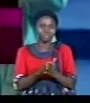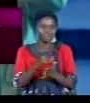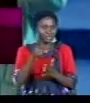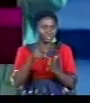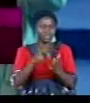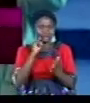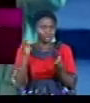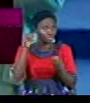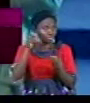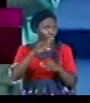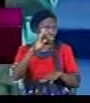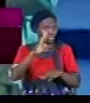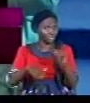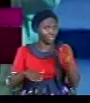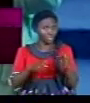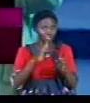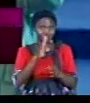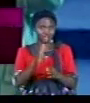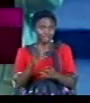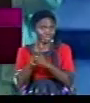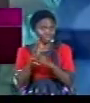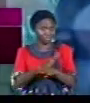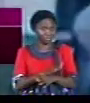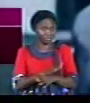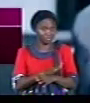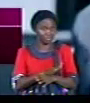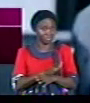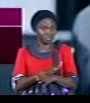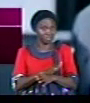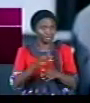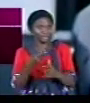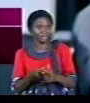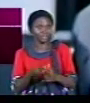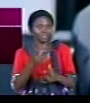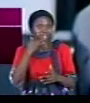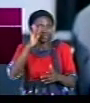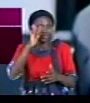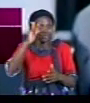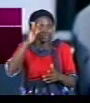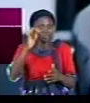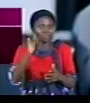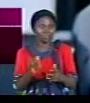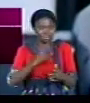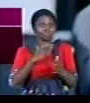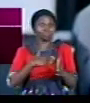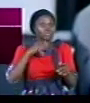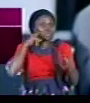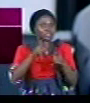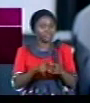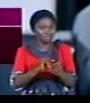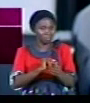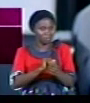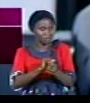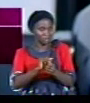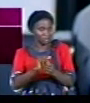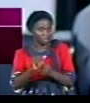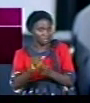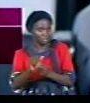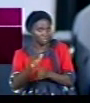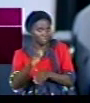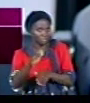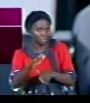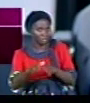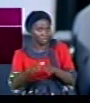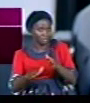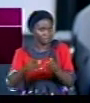Luckily, I now saw my sister. She just passed by. I just excused myself for a while, and I